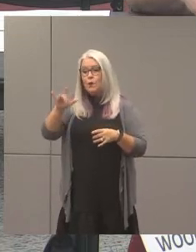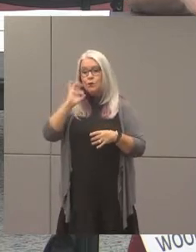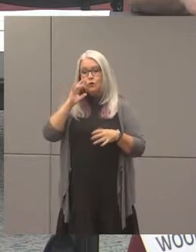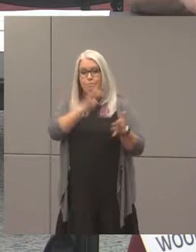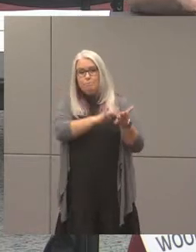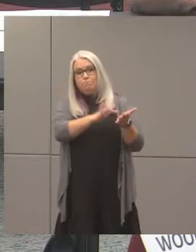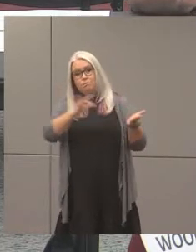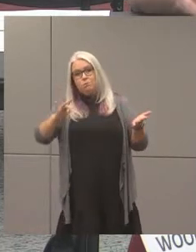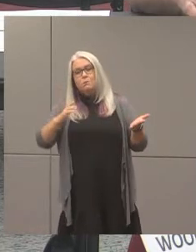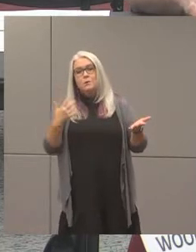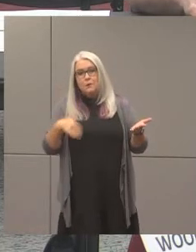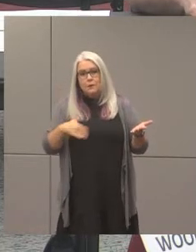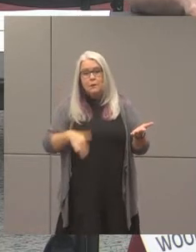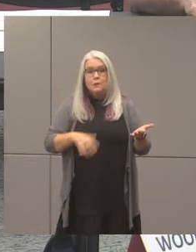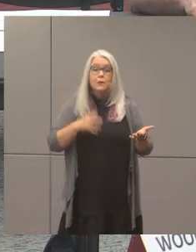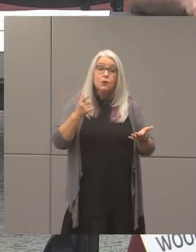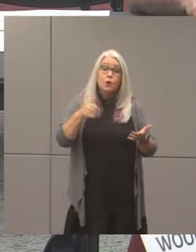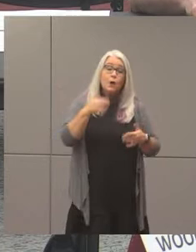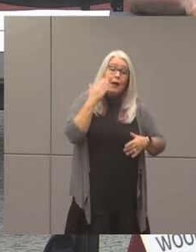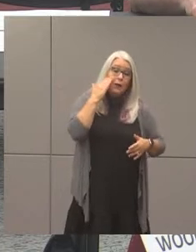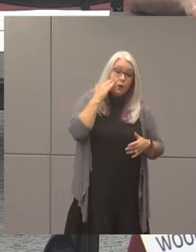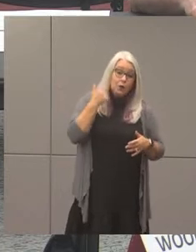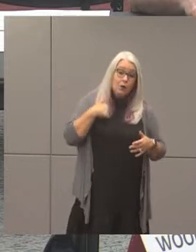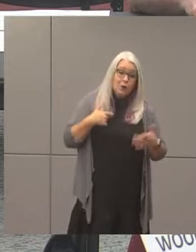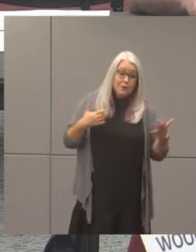but like I said, this was done to us.